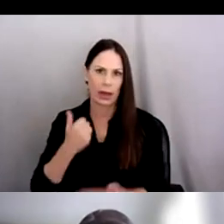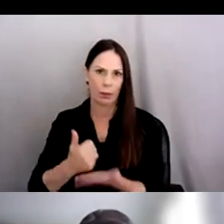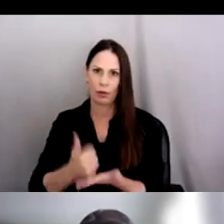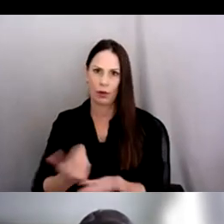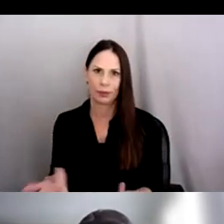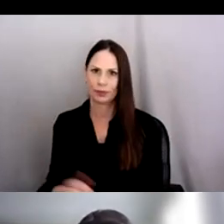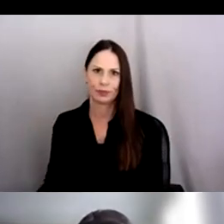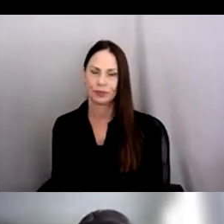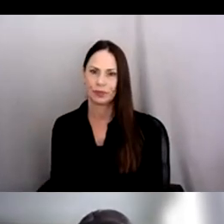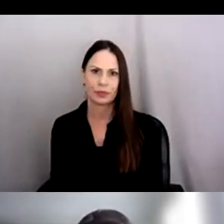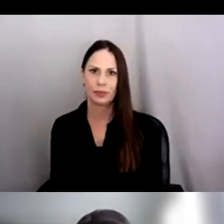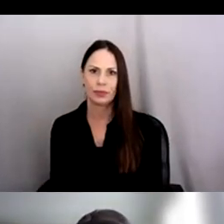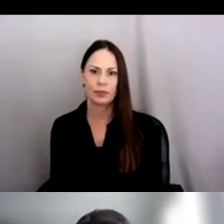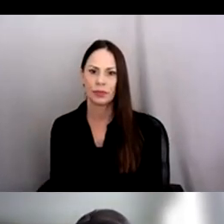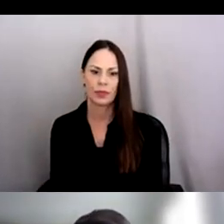I think,